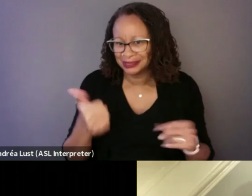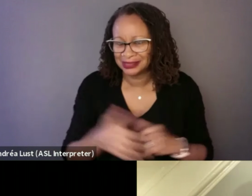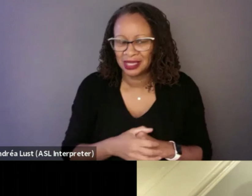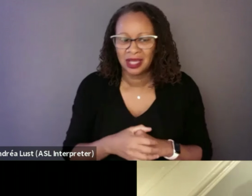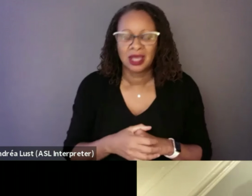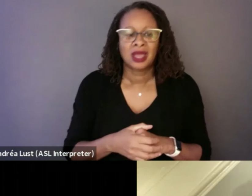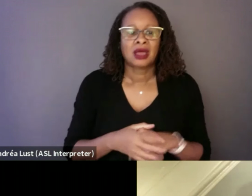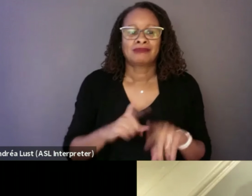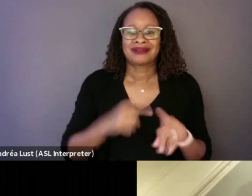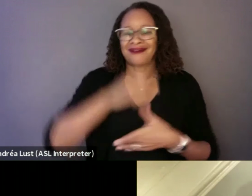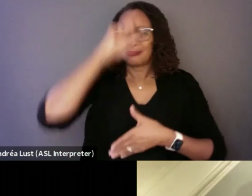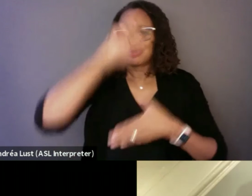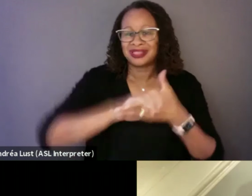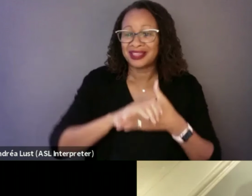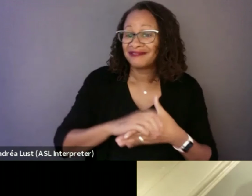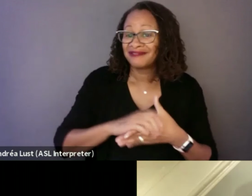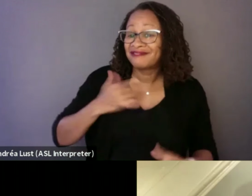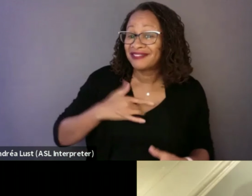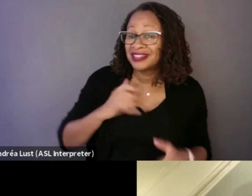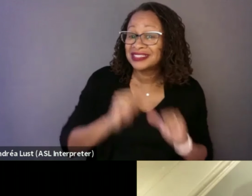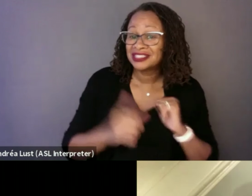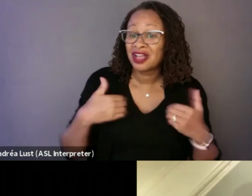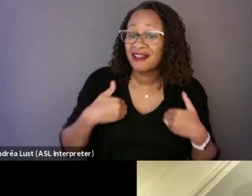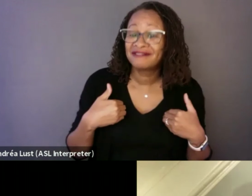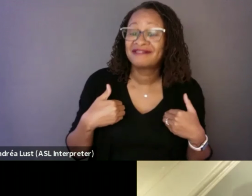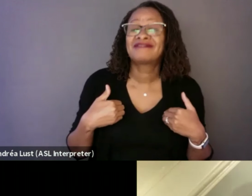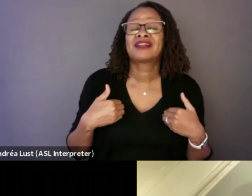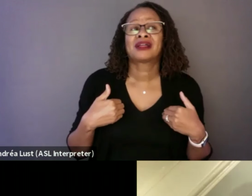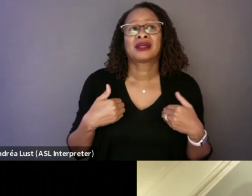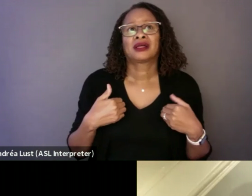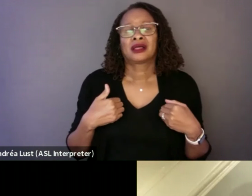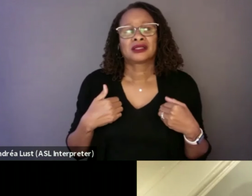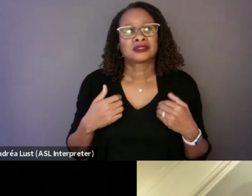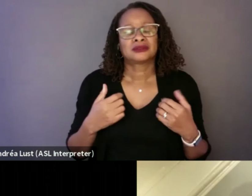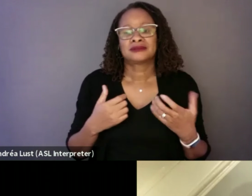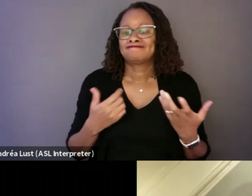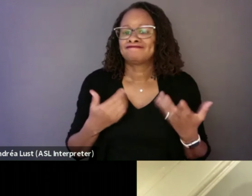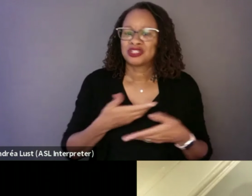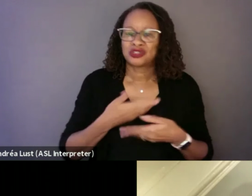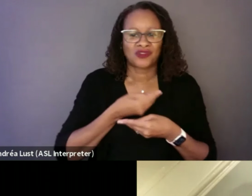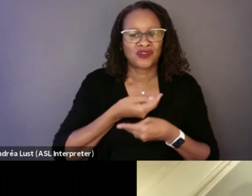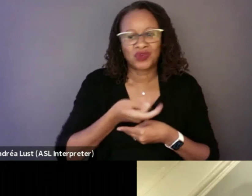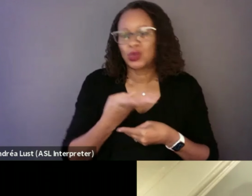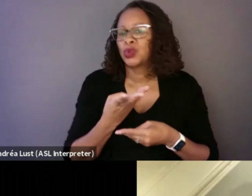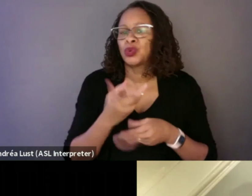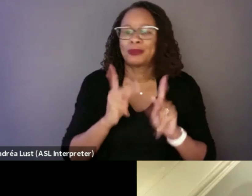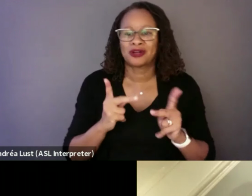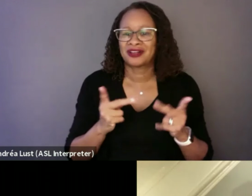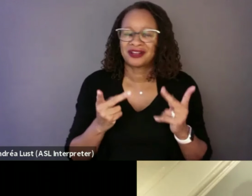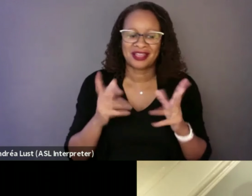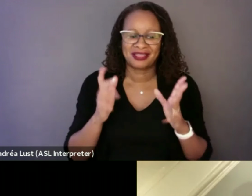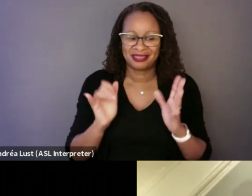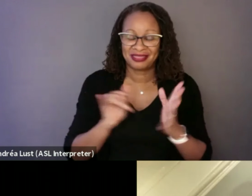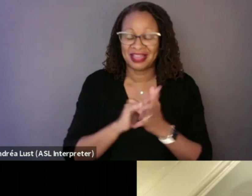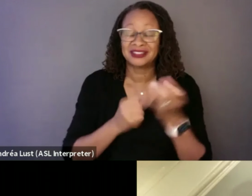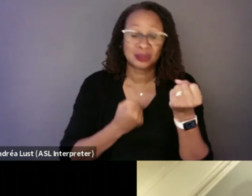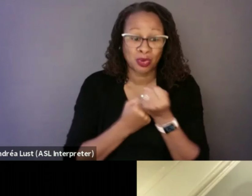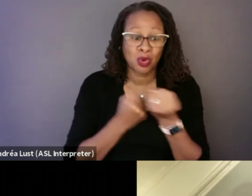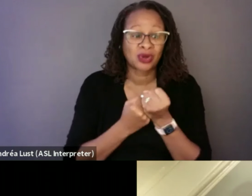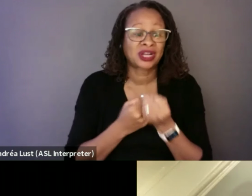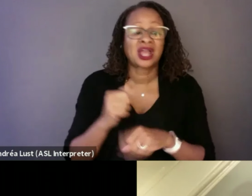But I believe that there is a feeling in the air that there's so little people supporting the rural party, the ruling party,